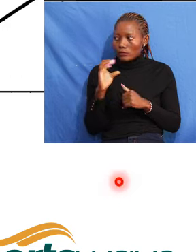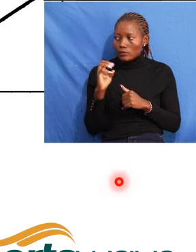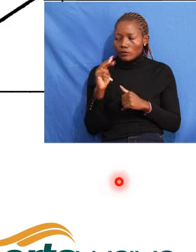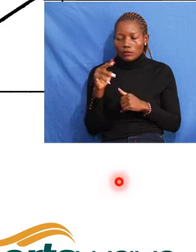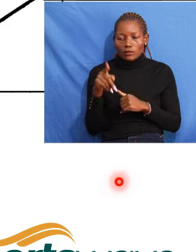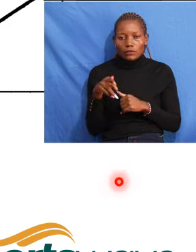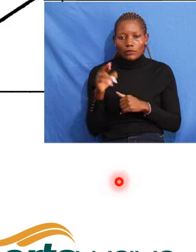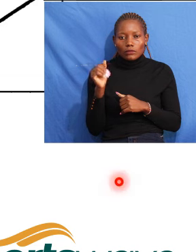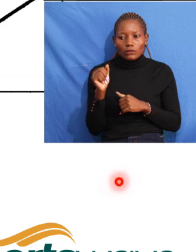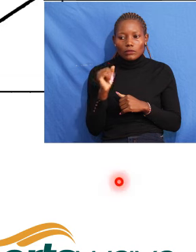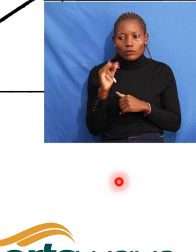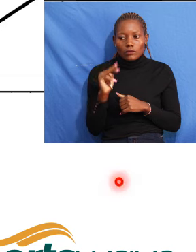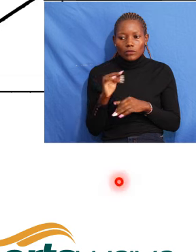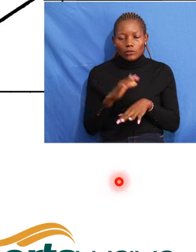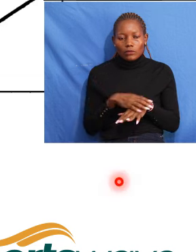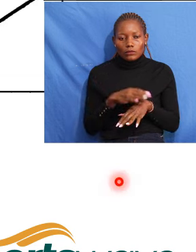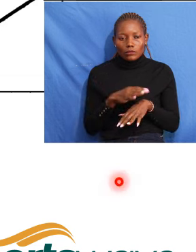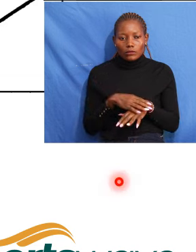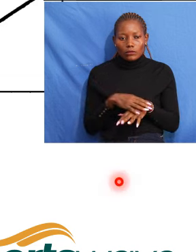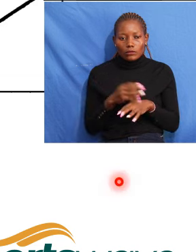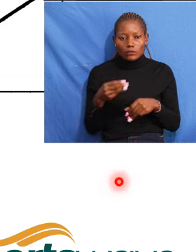methods for strength.